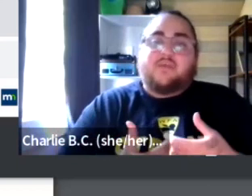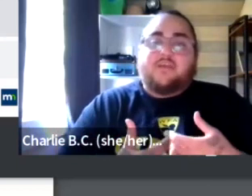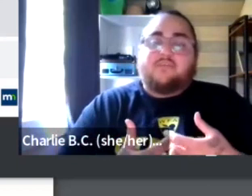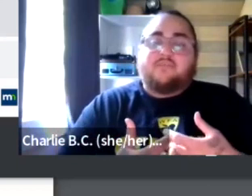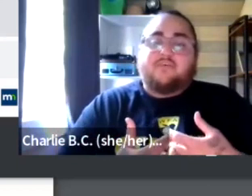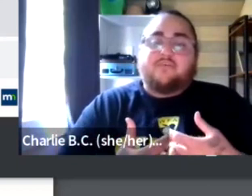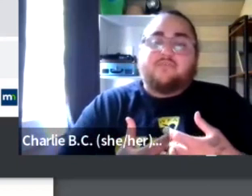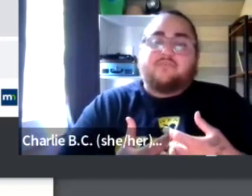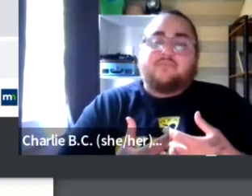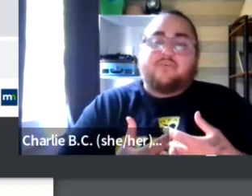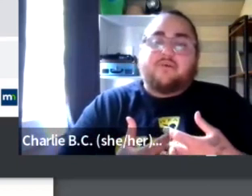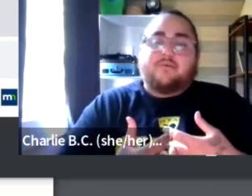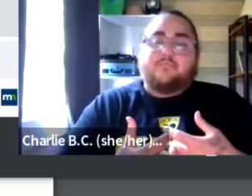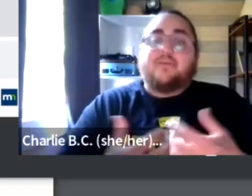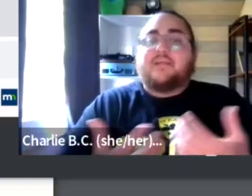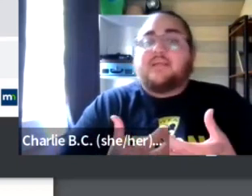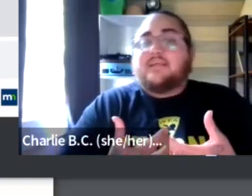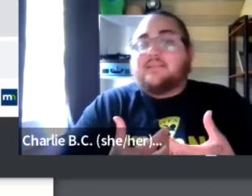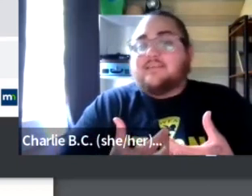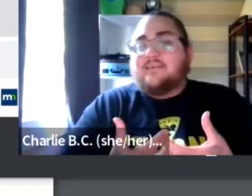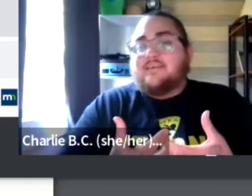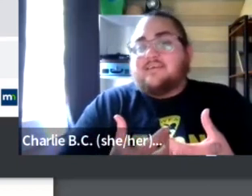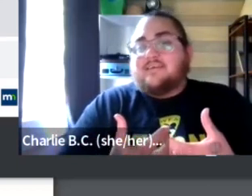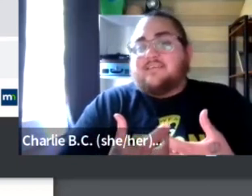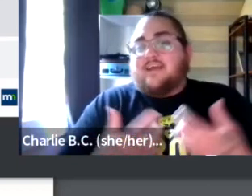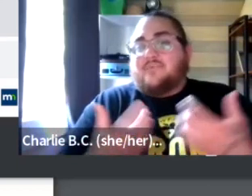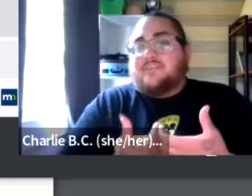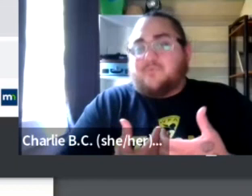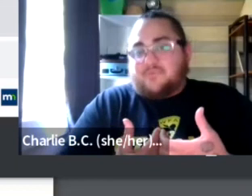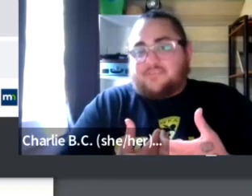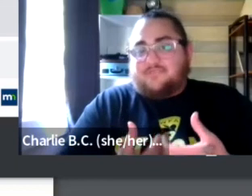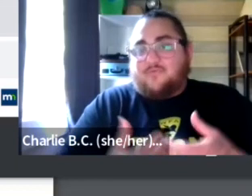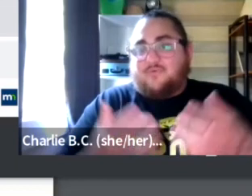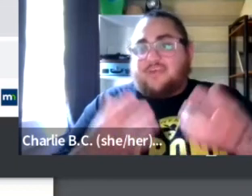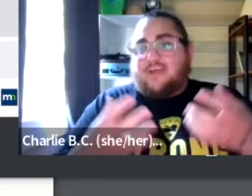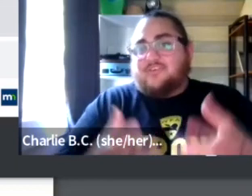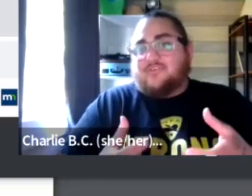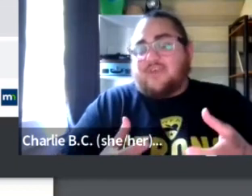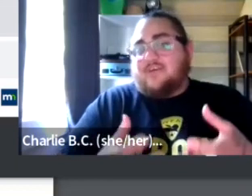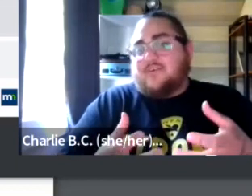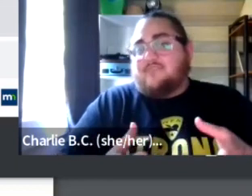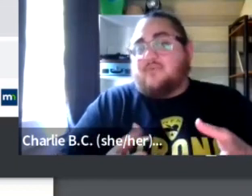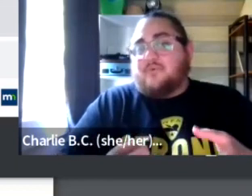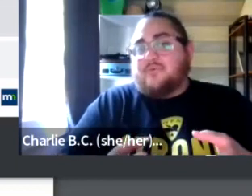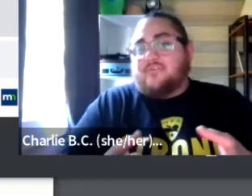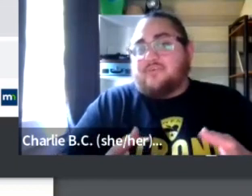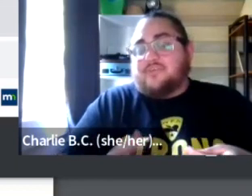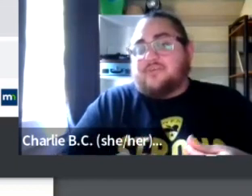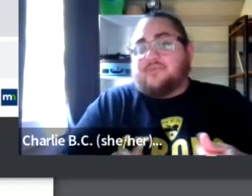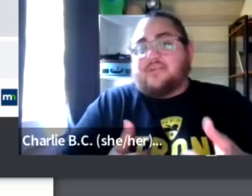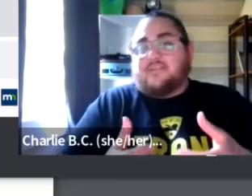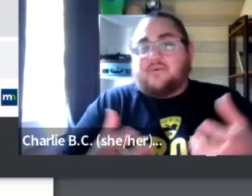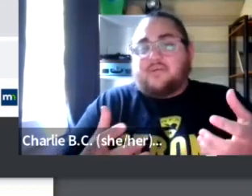service as a way of bringing in that resource for that informal